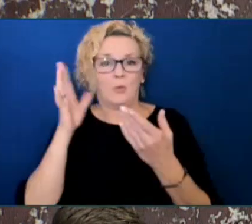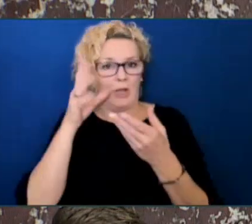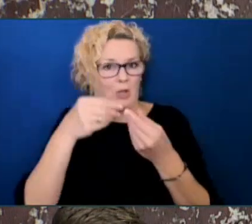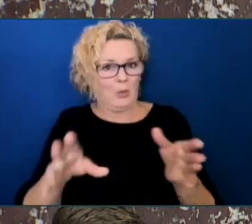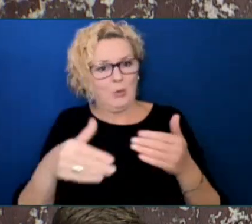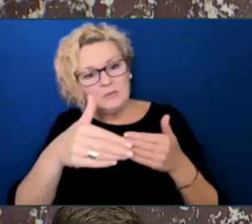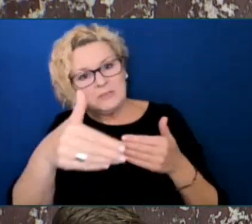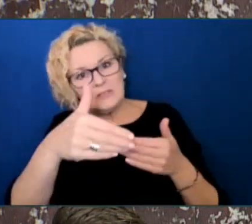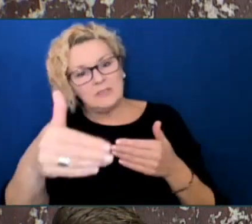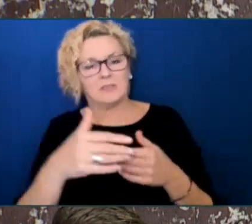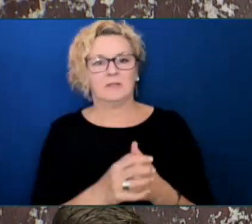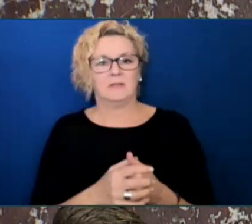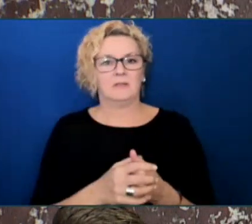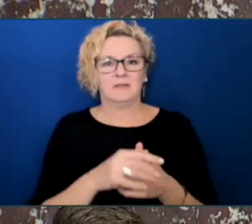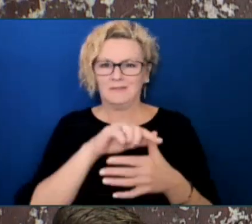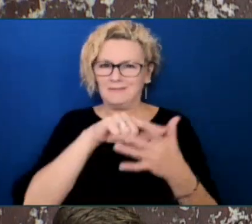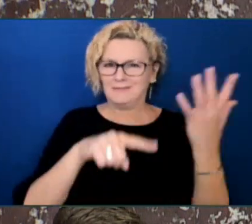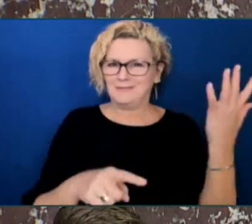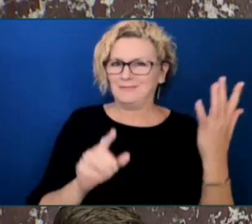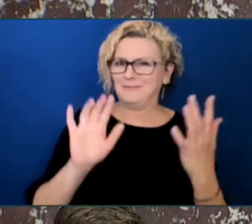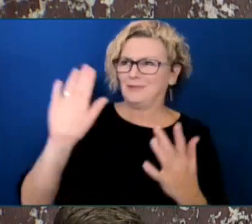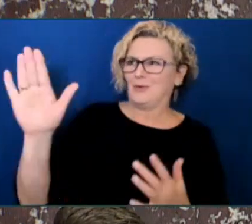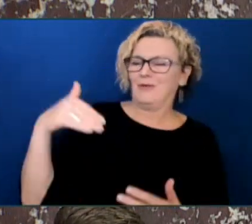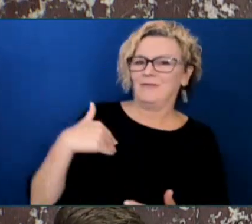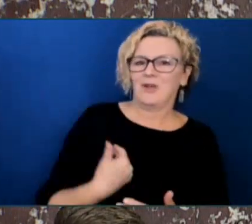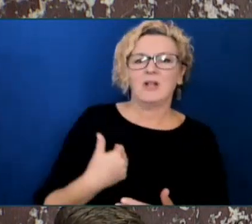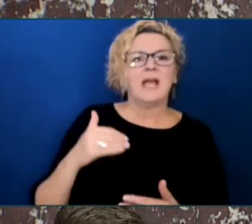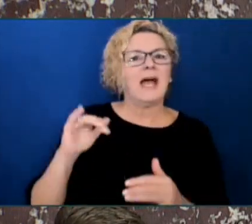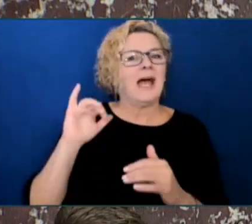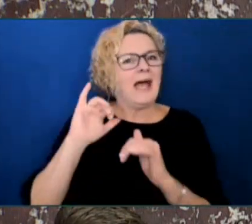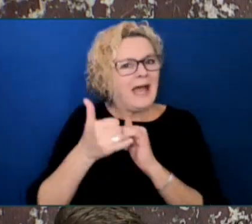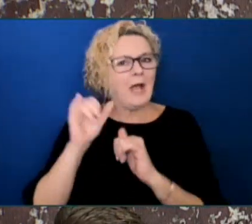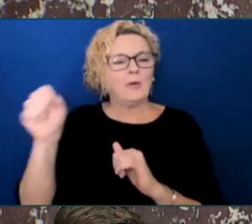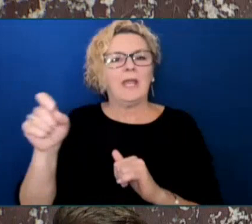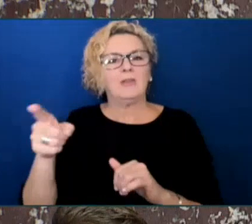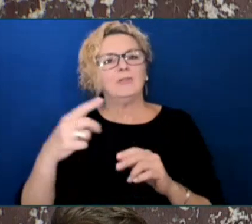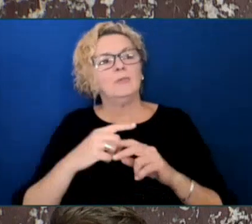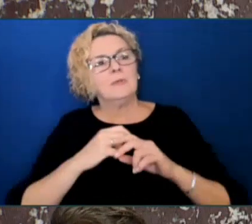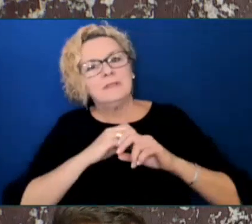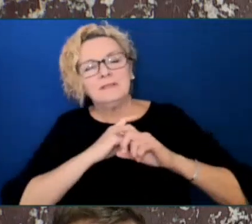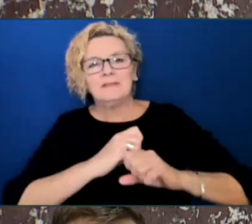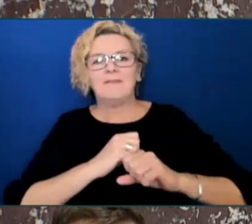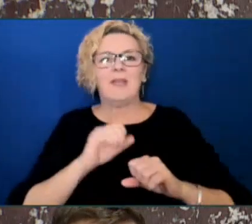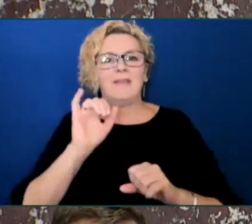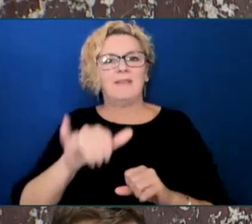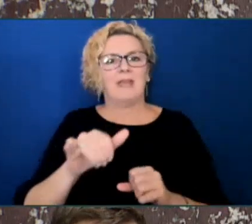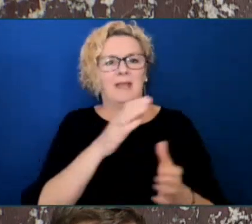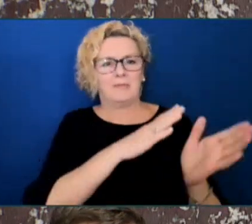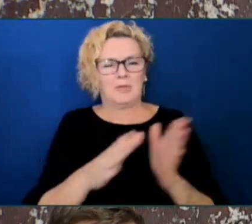by a scheme that will tank our economy and wipe out tens of thousands of jobs?